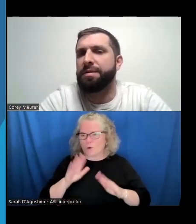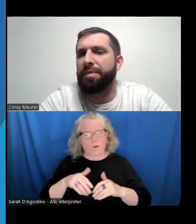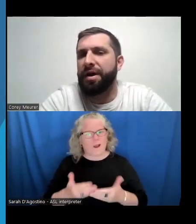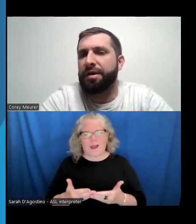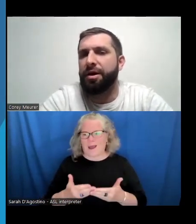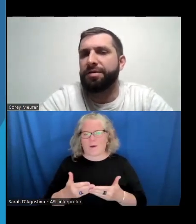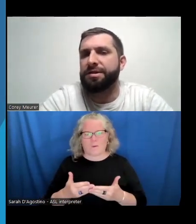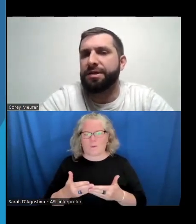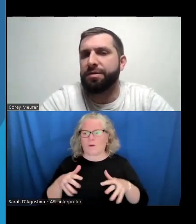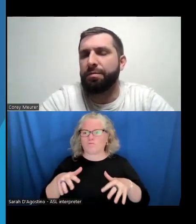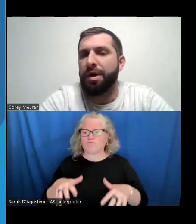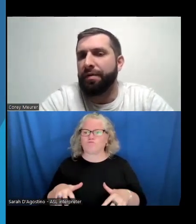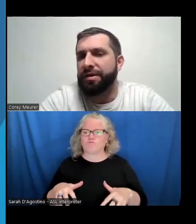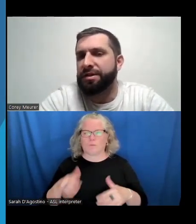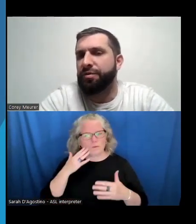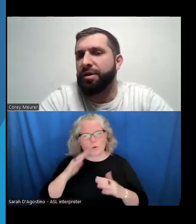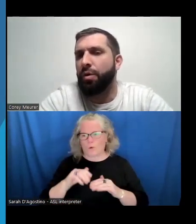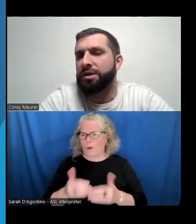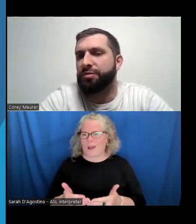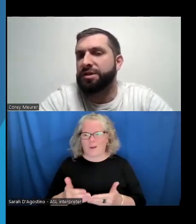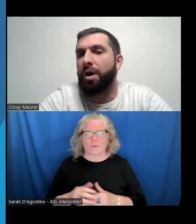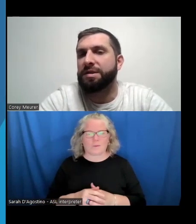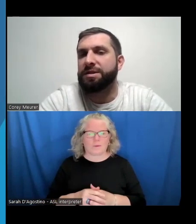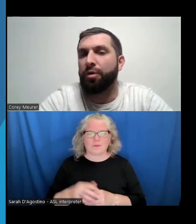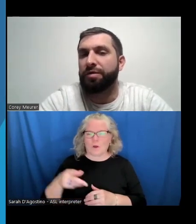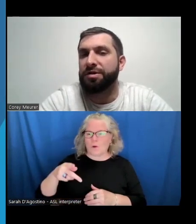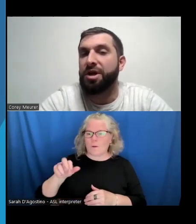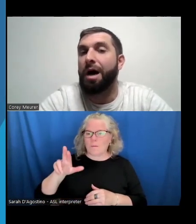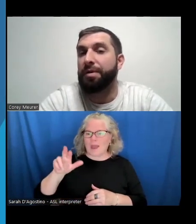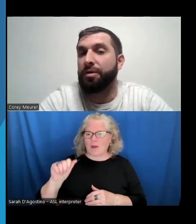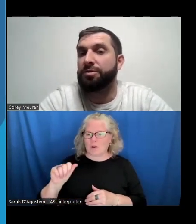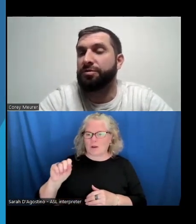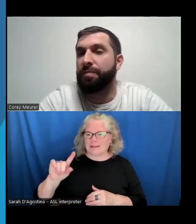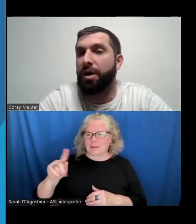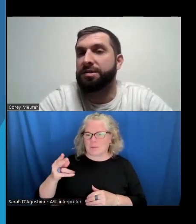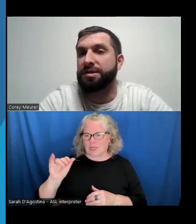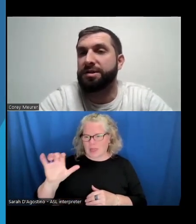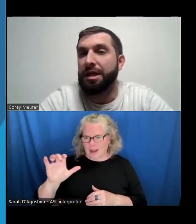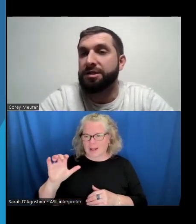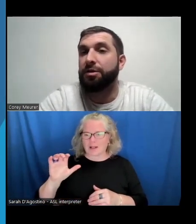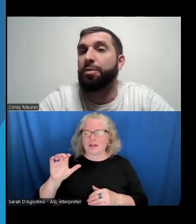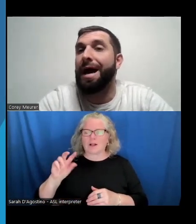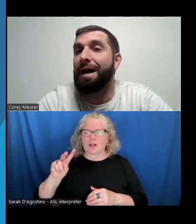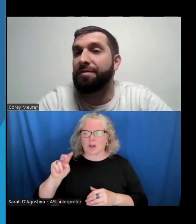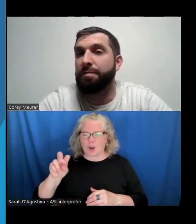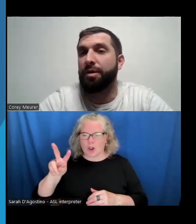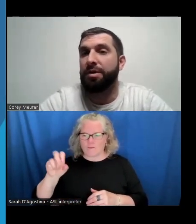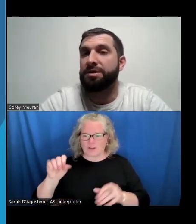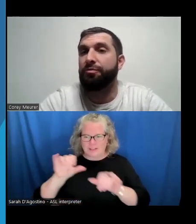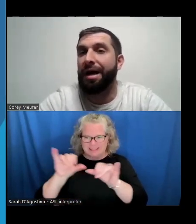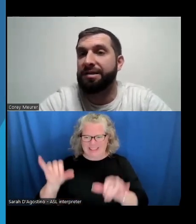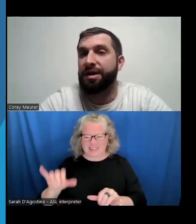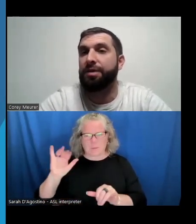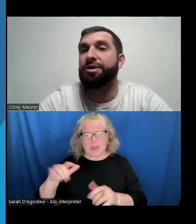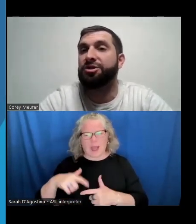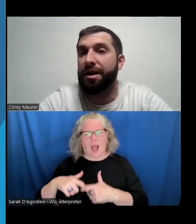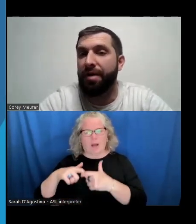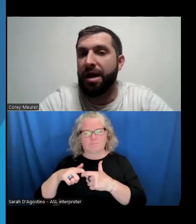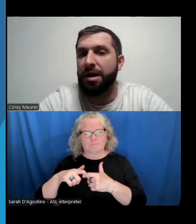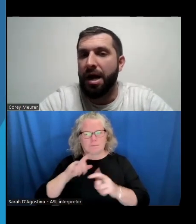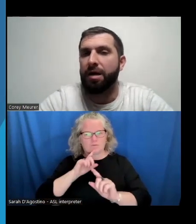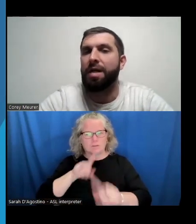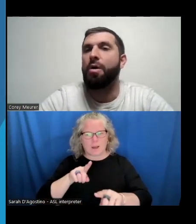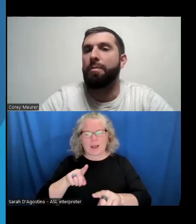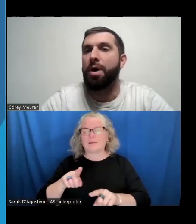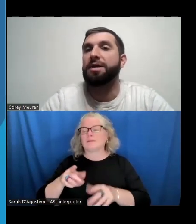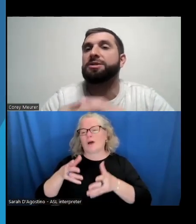our parasympathetic nervous system, this is really what's responsible for stopping those responses so that we have the ability to rest and